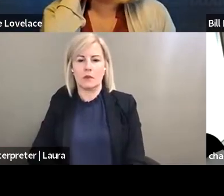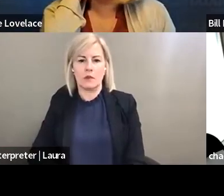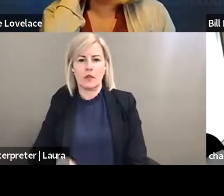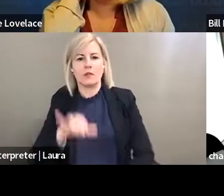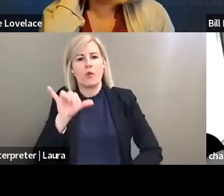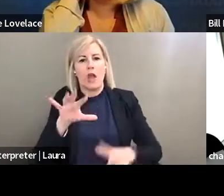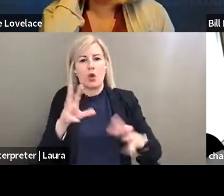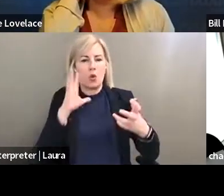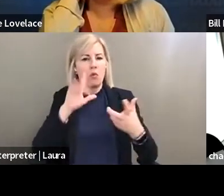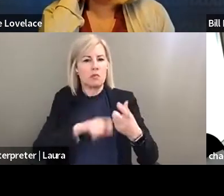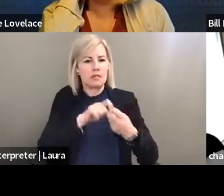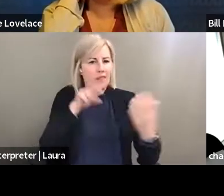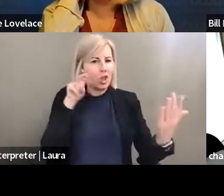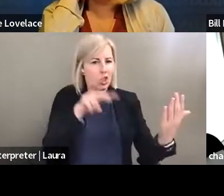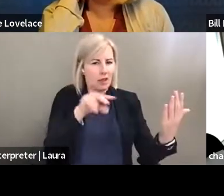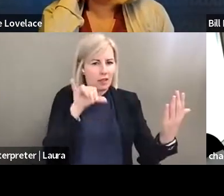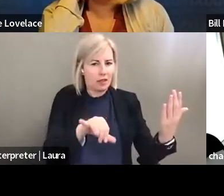at that. And I can't remember,